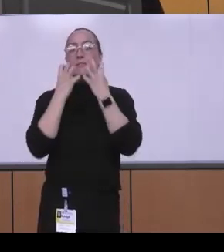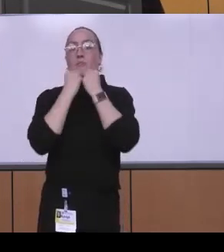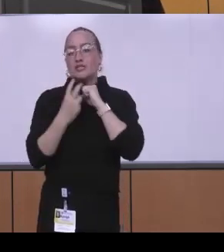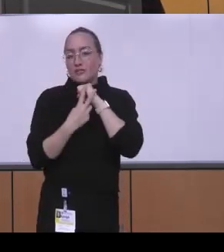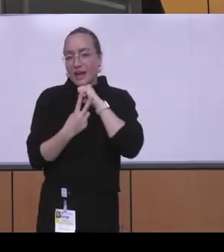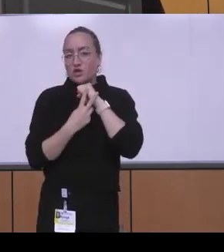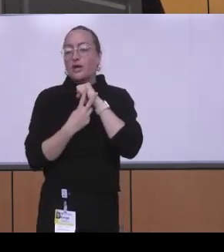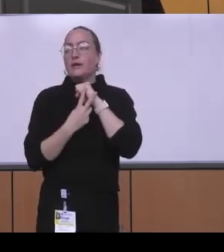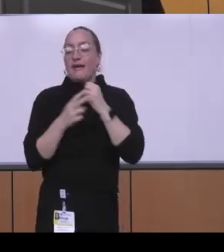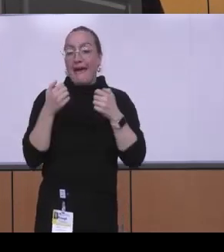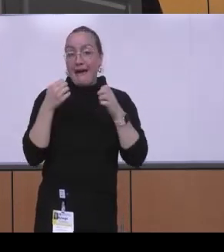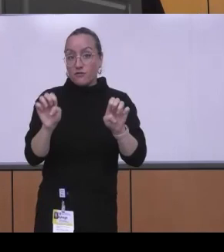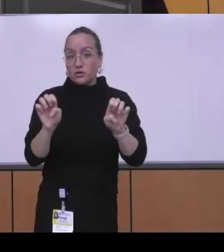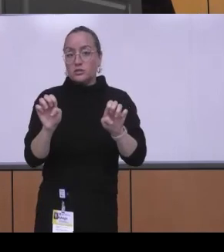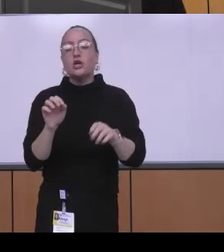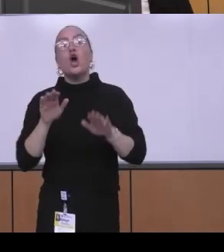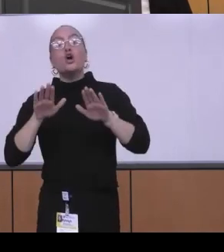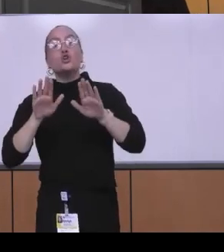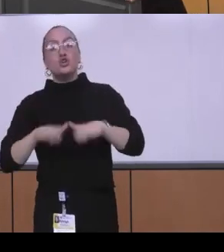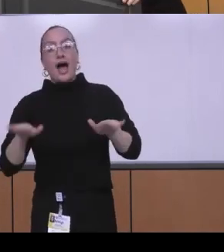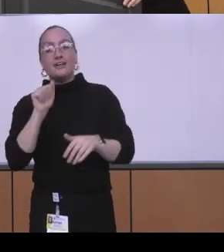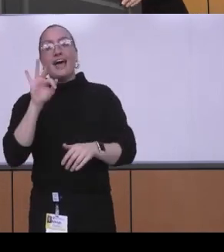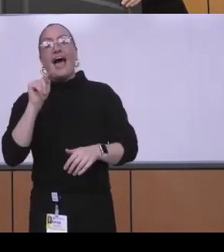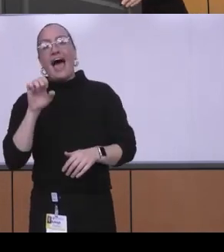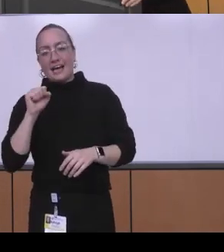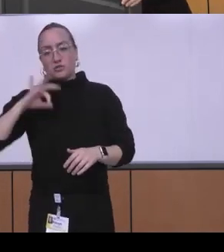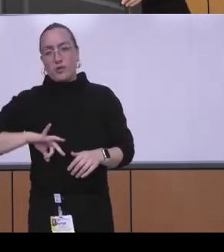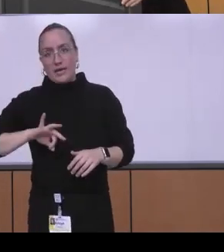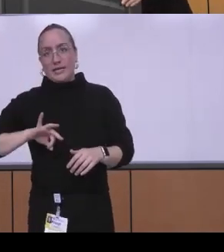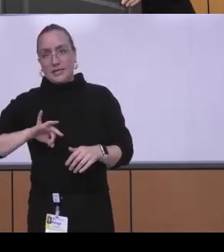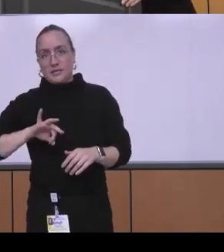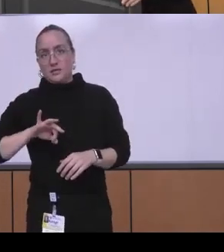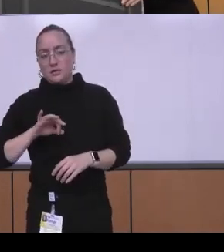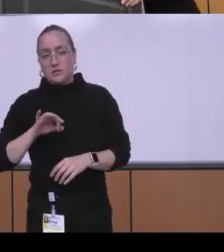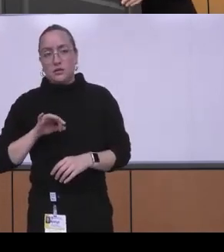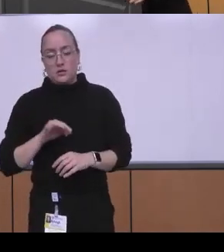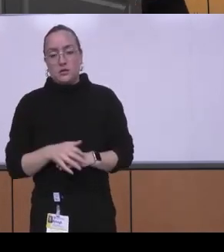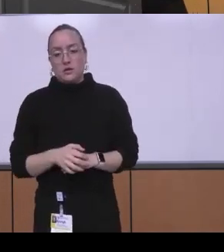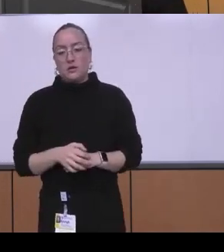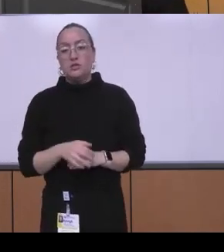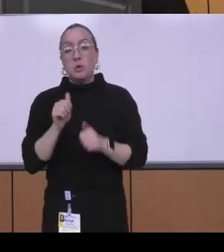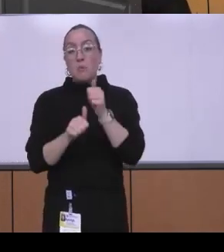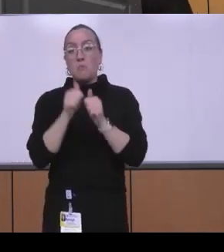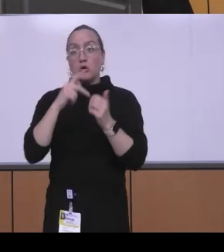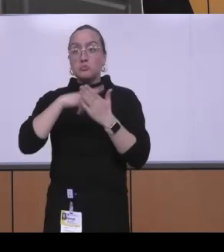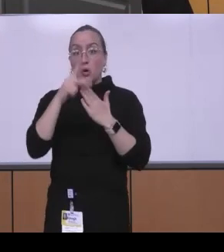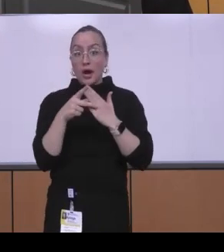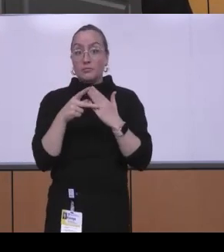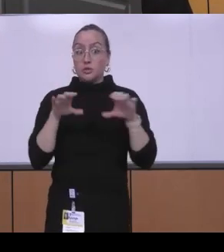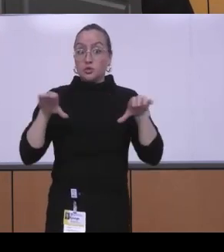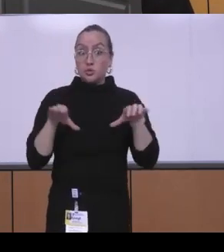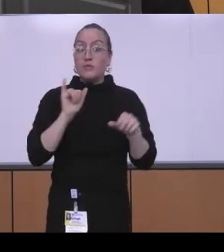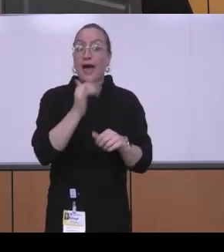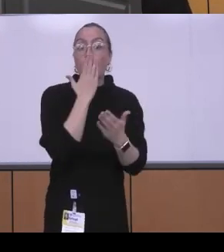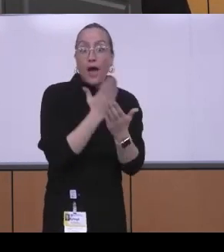The child tax credit. Sorry, that's a very short answer. But generally, a lot of family preservation programs, to do them well, they